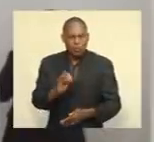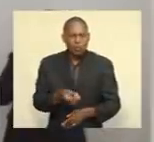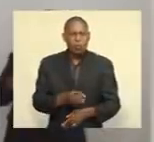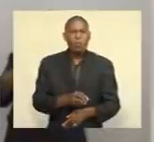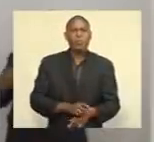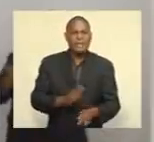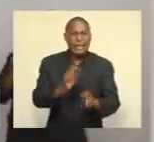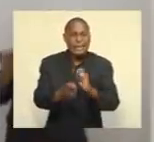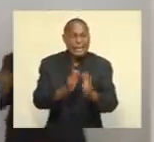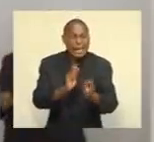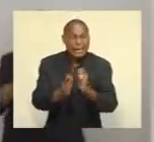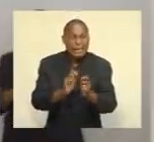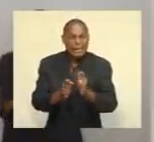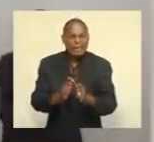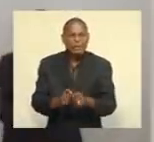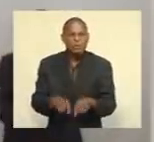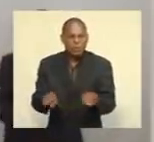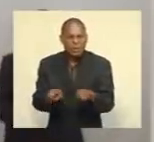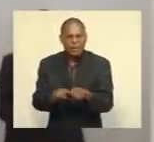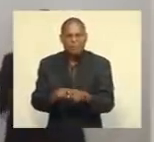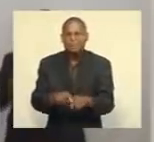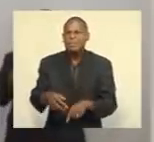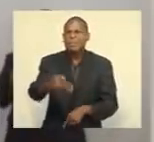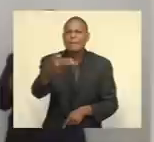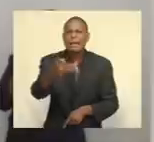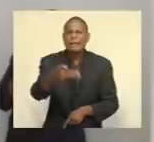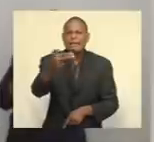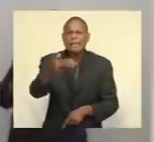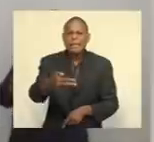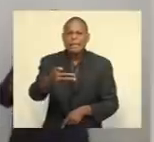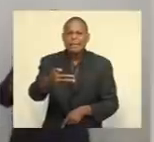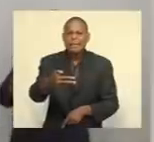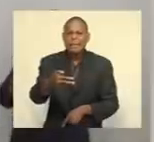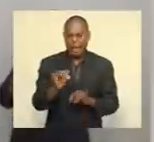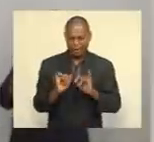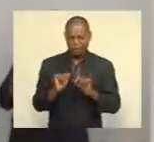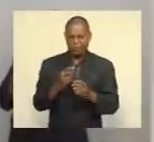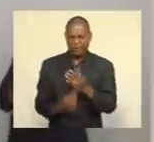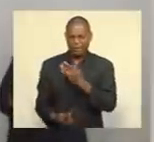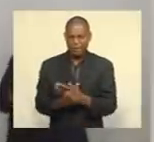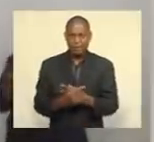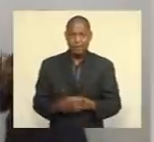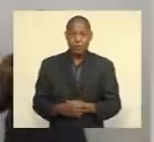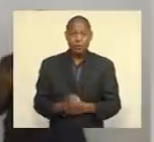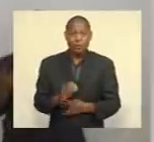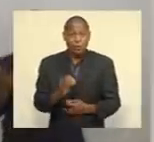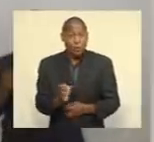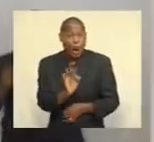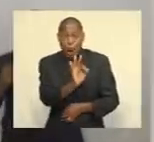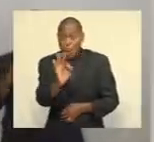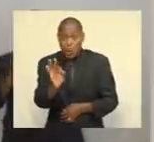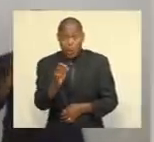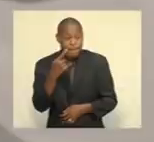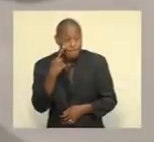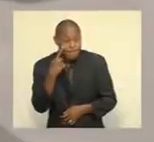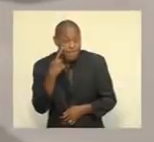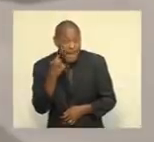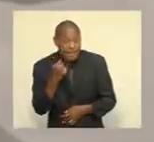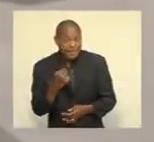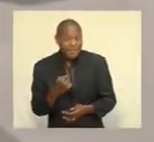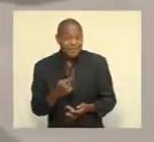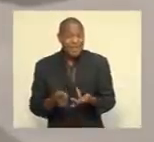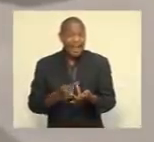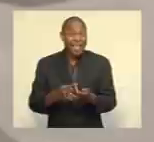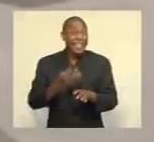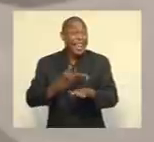when we had the acute episode with 18 cases. And if we don't find any more new cases over the next